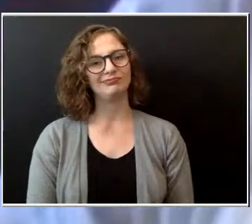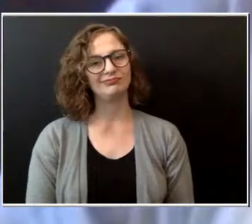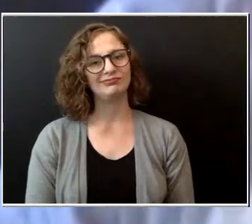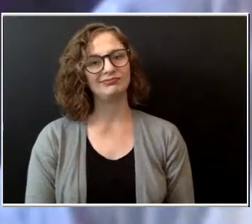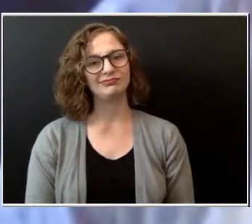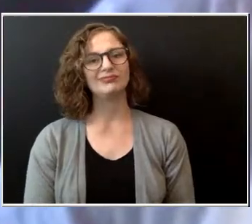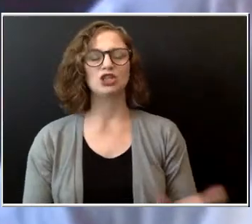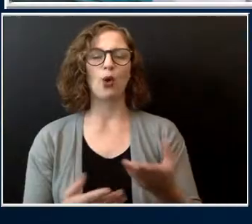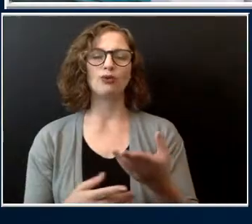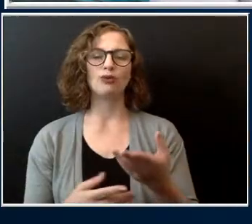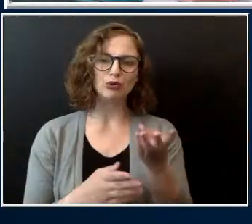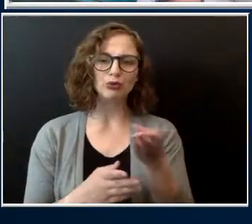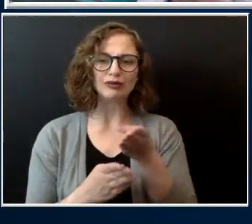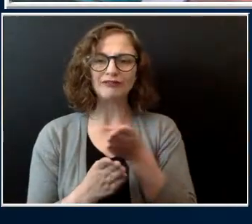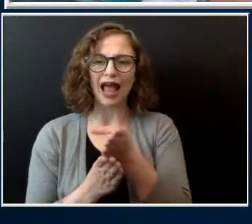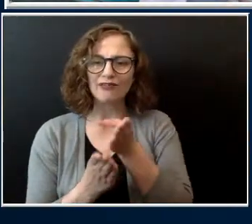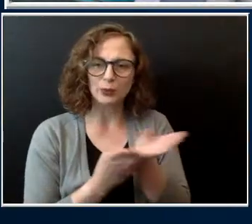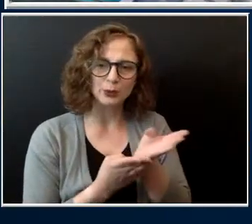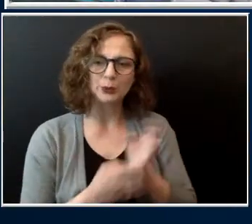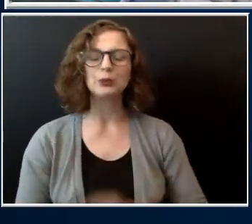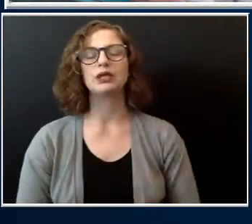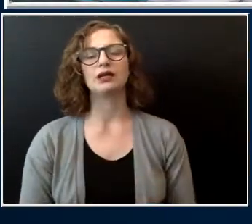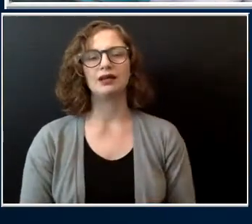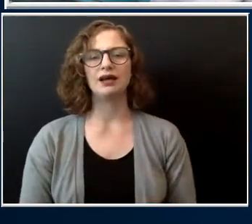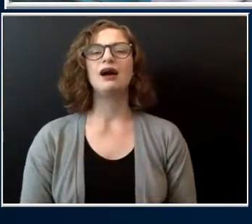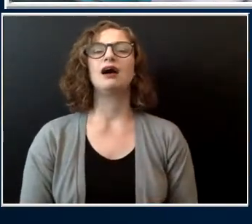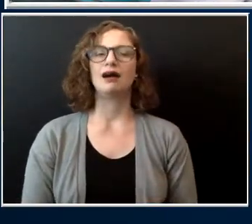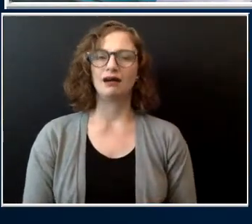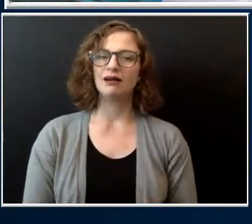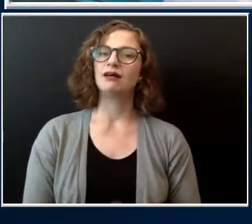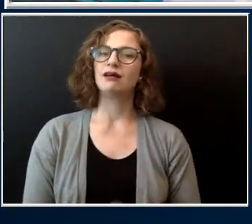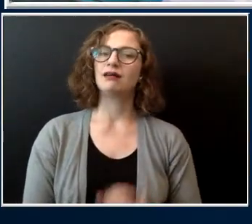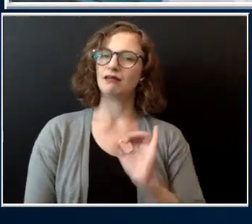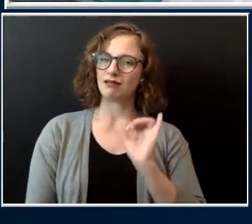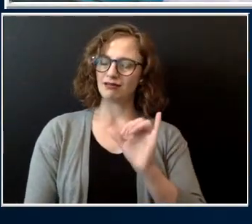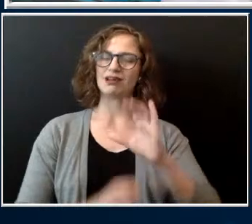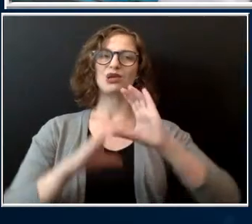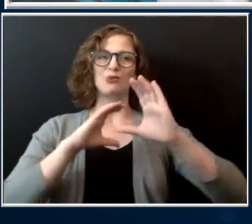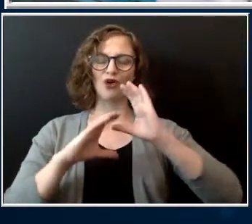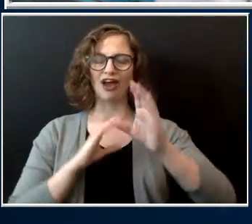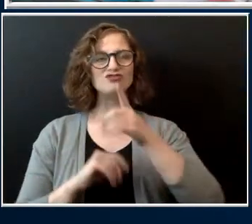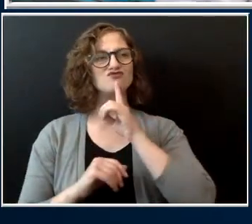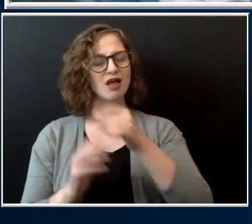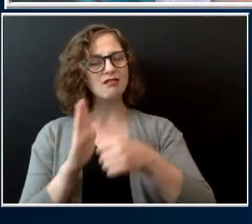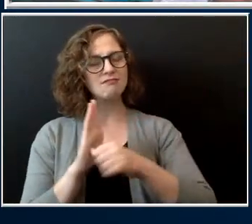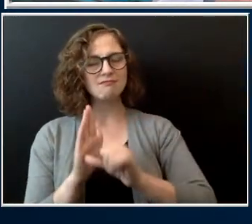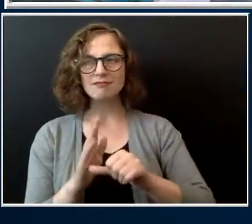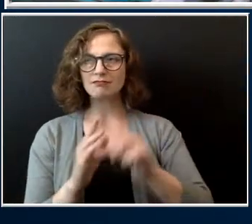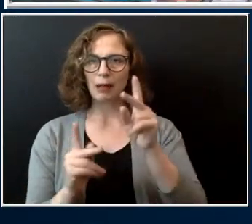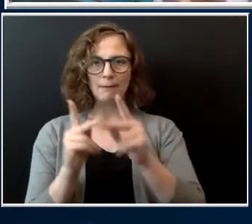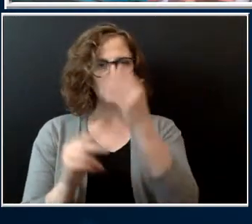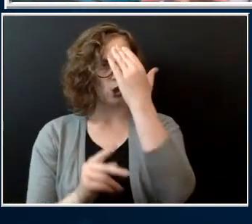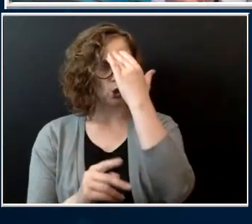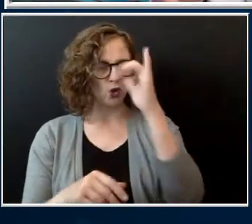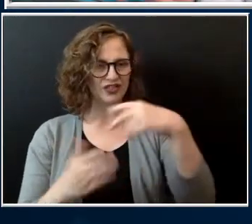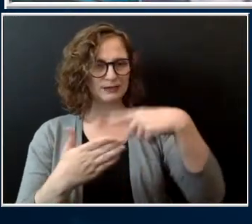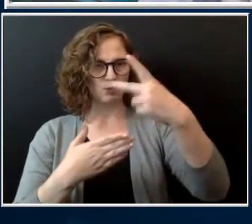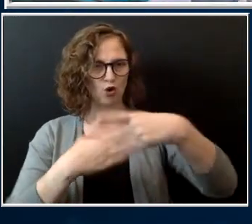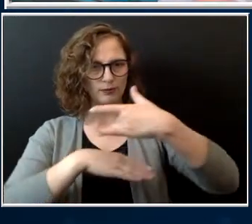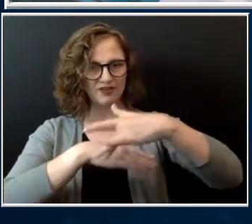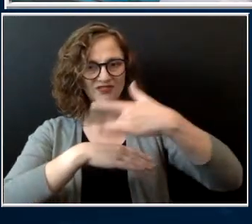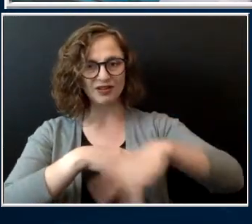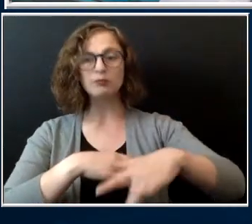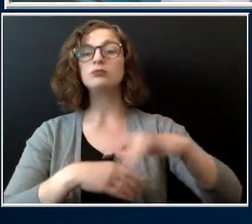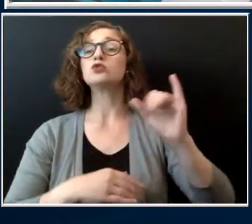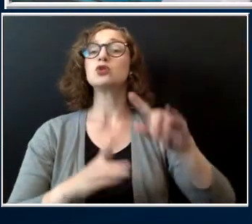avenues. Awesome. So a little communication, make sure people knew it was out there. Now, it started with group sessions just for parents. Tell